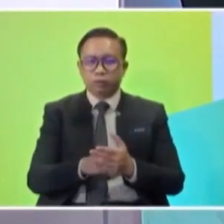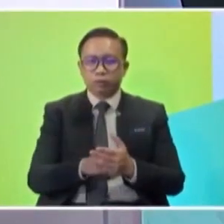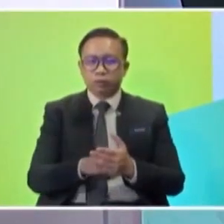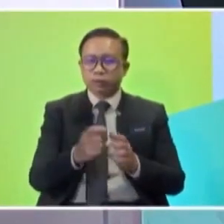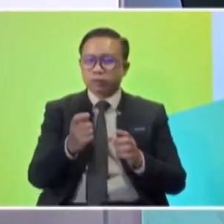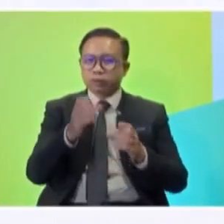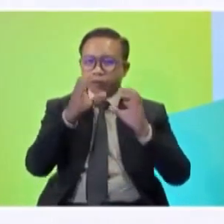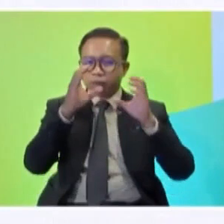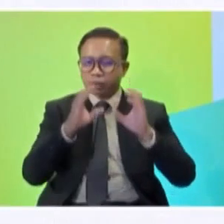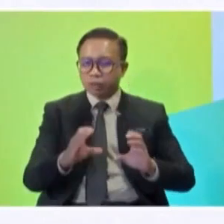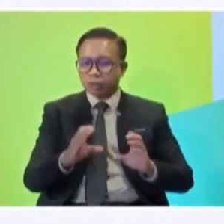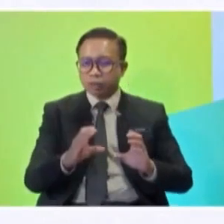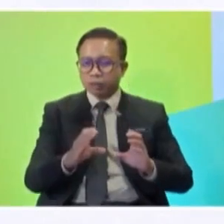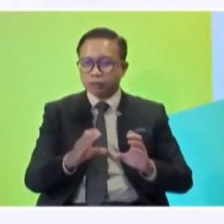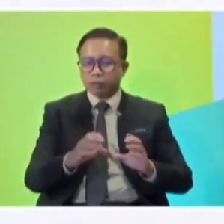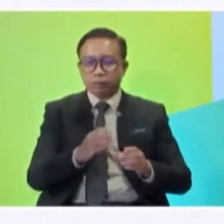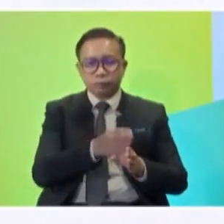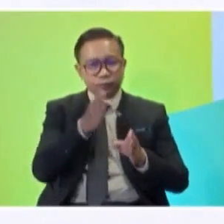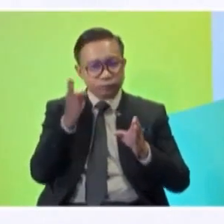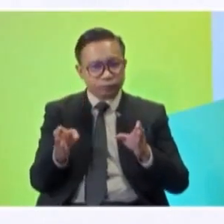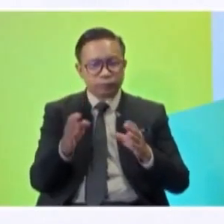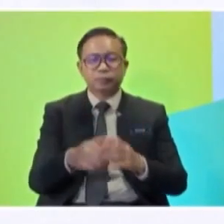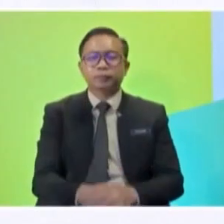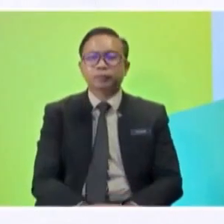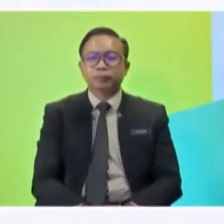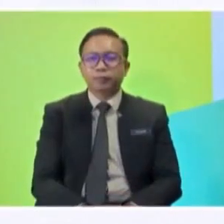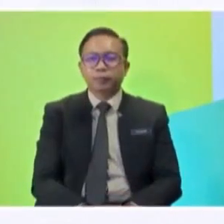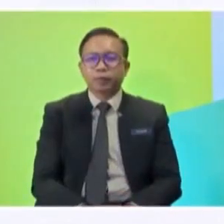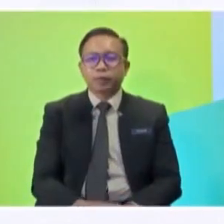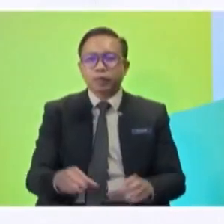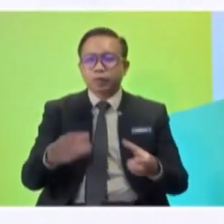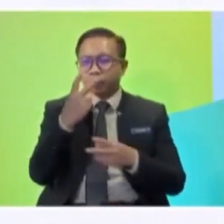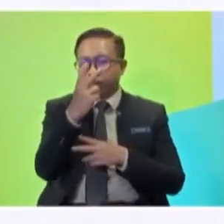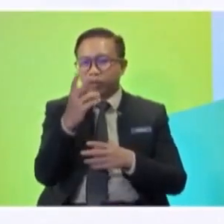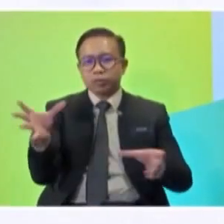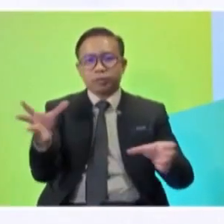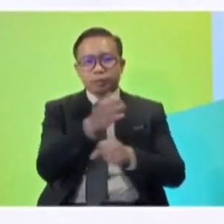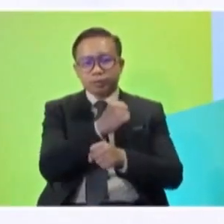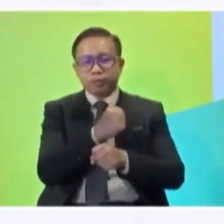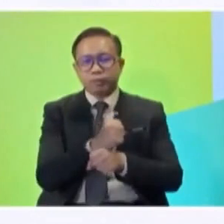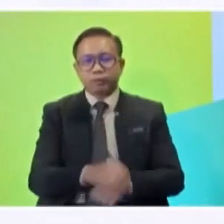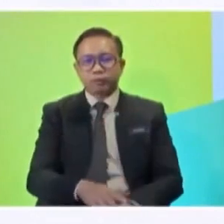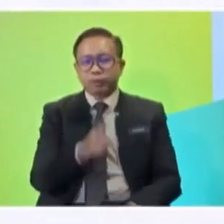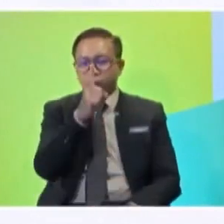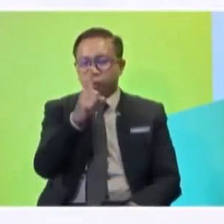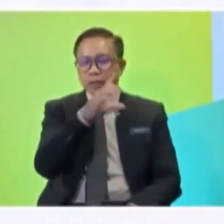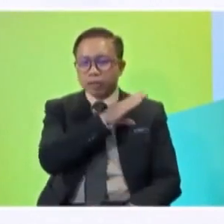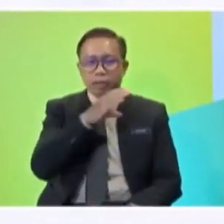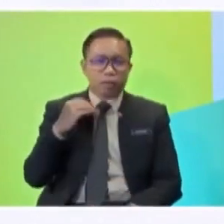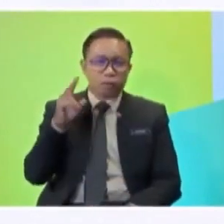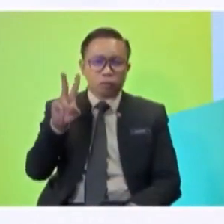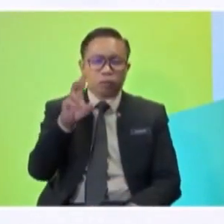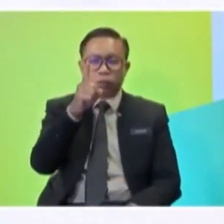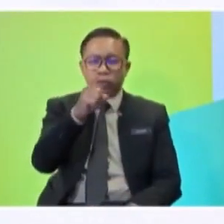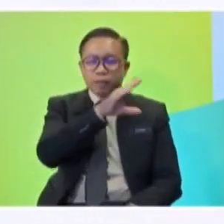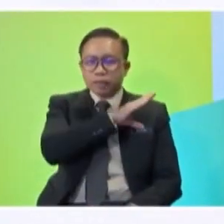step, we will move to this step. Okay? So here what you have to do, you can simplify. Like here 1 and 2, 1 and 4, you